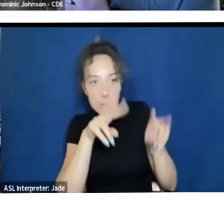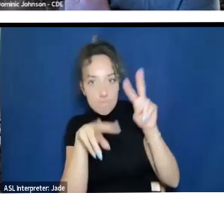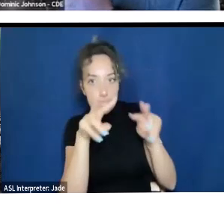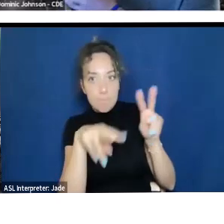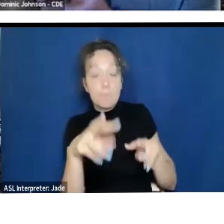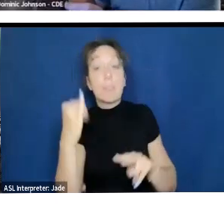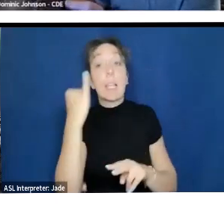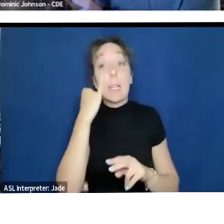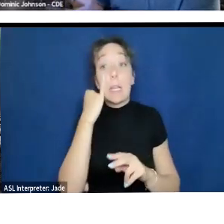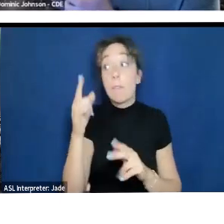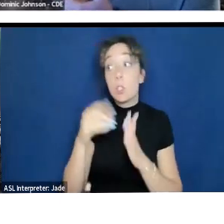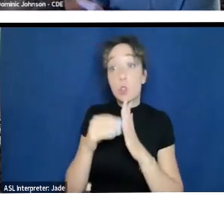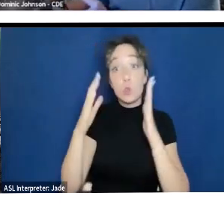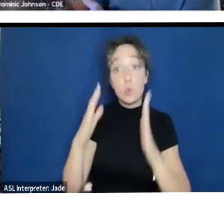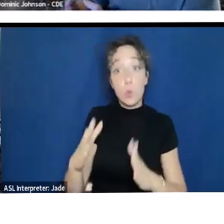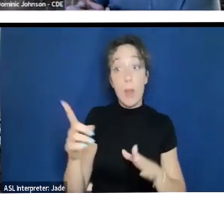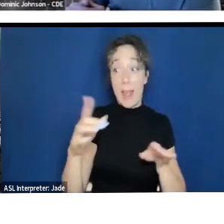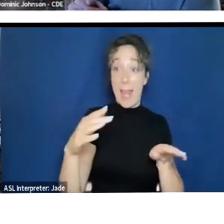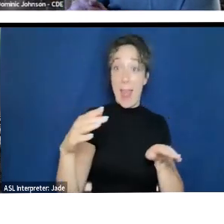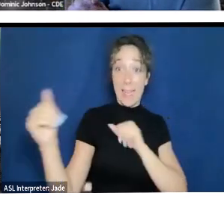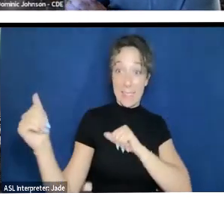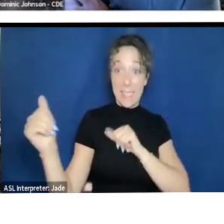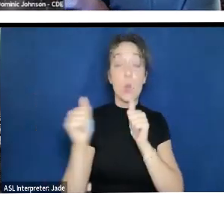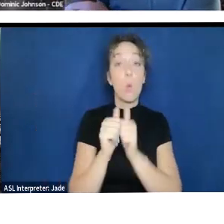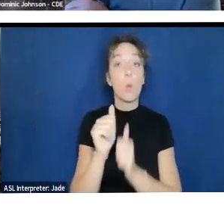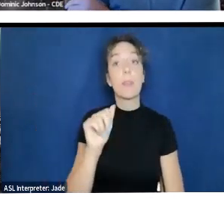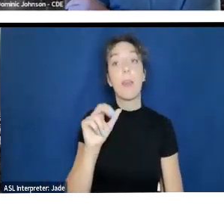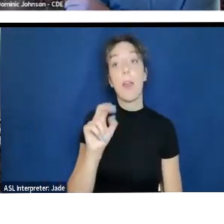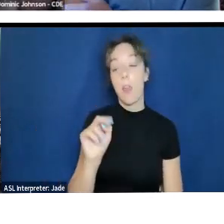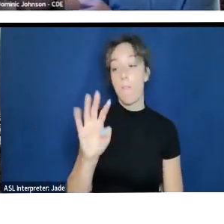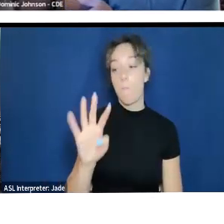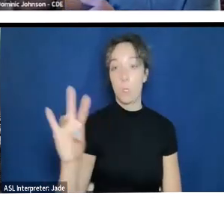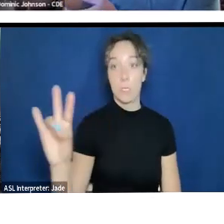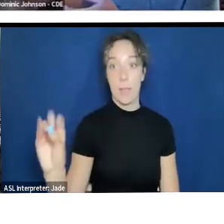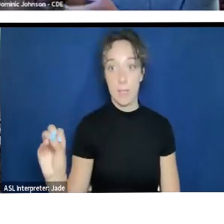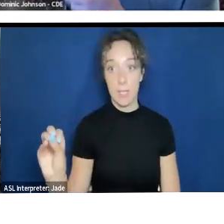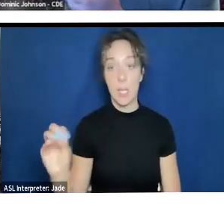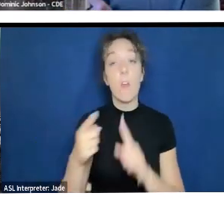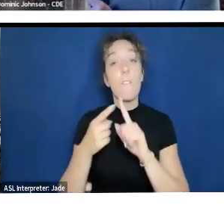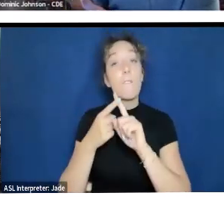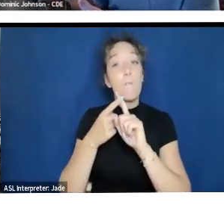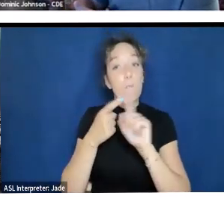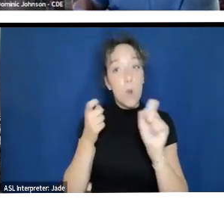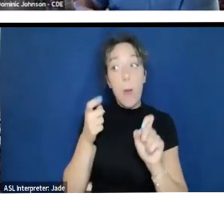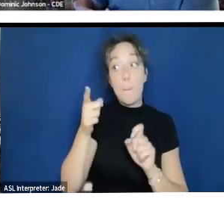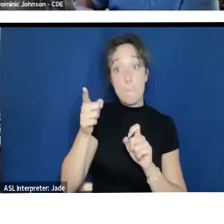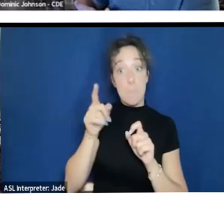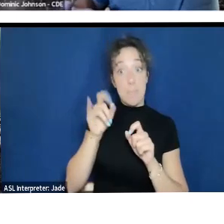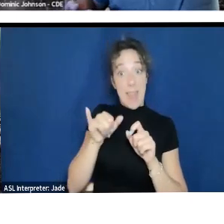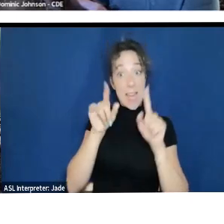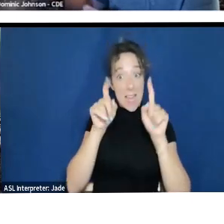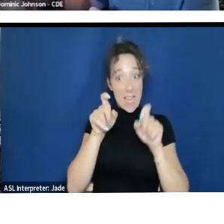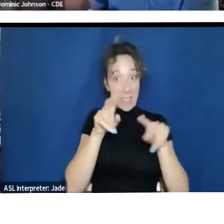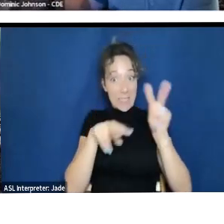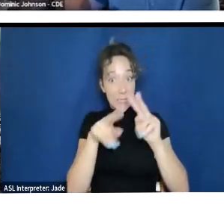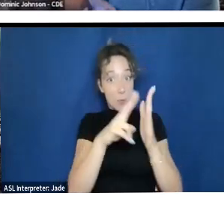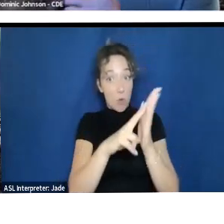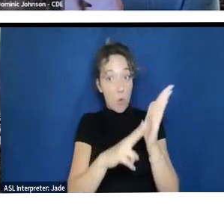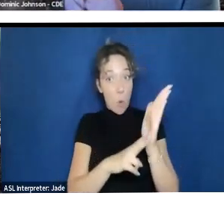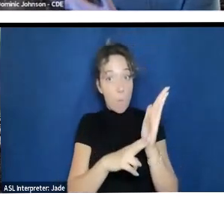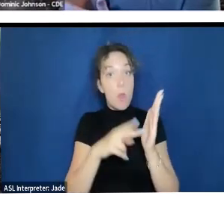if the student is exited with an N470 from the assessment enrollment